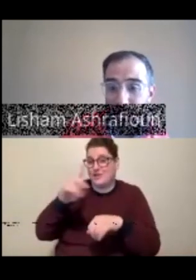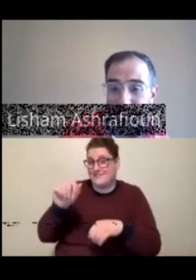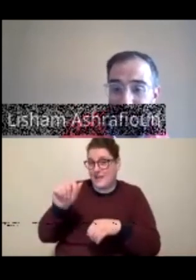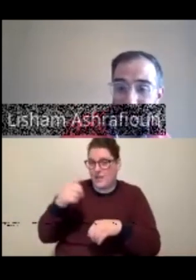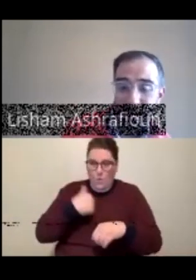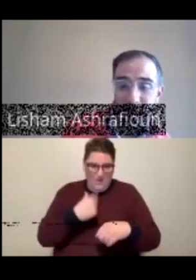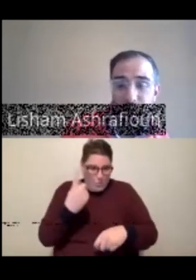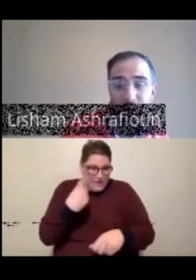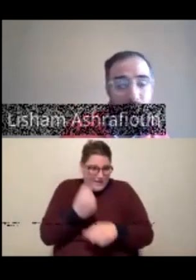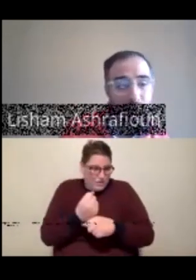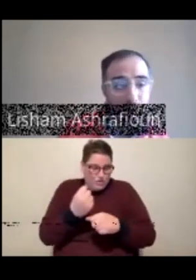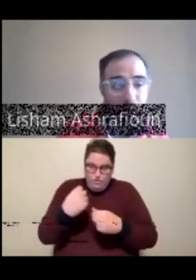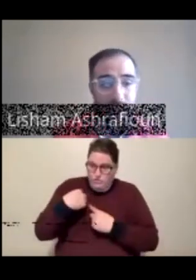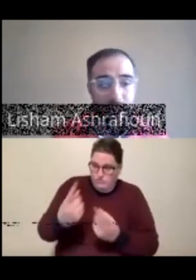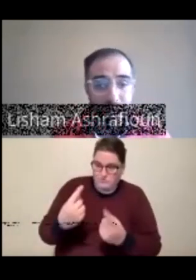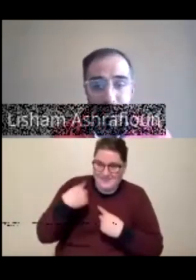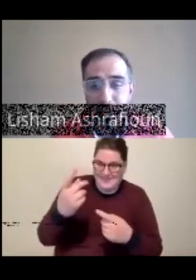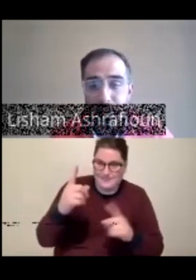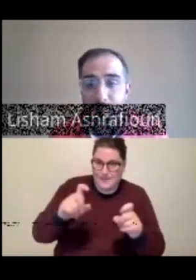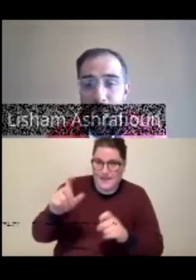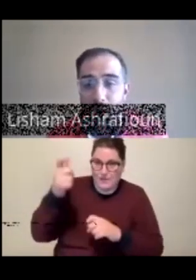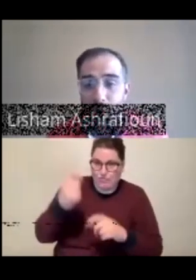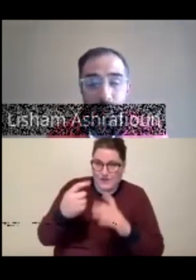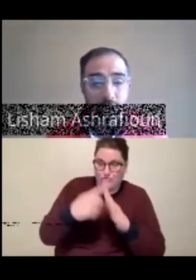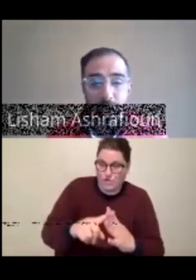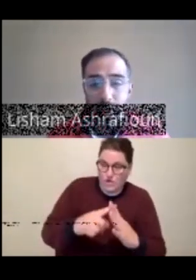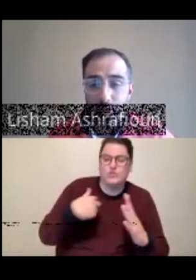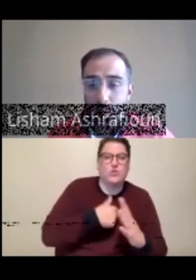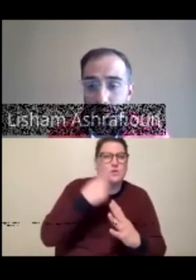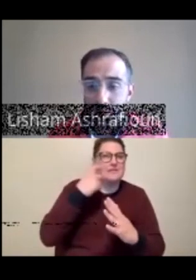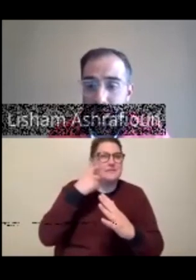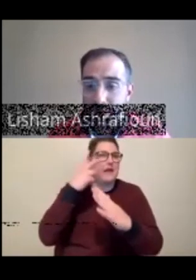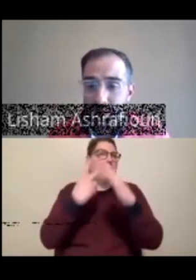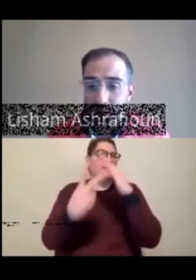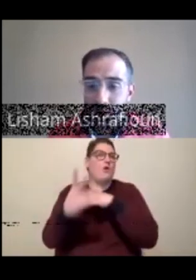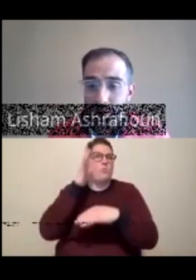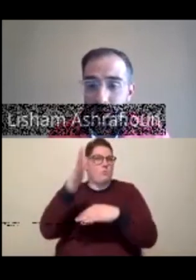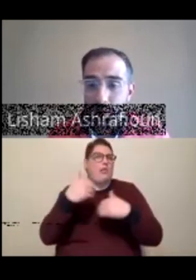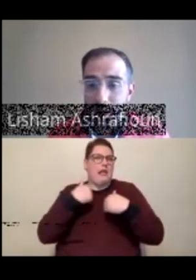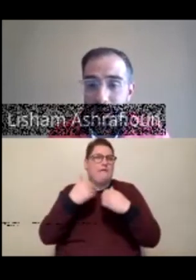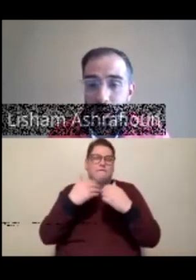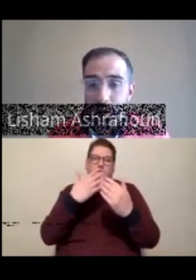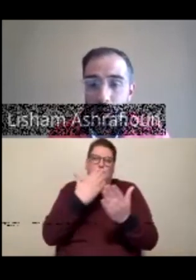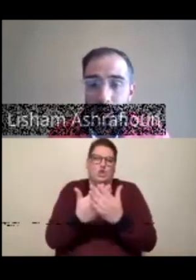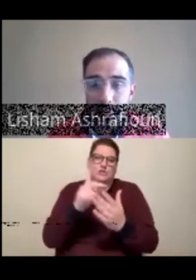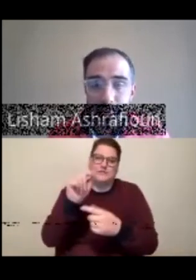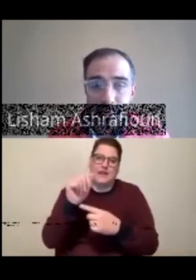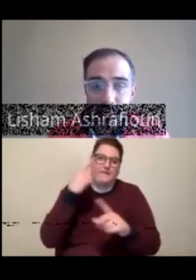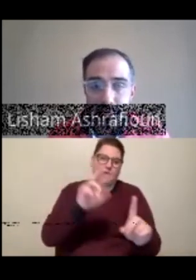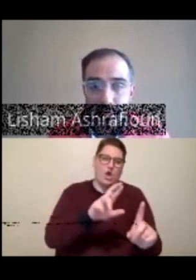grant already. We think that we will be in really good shape for both this R34 and the